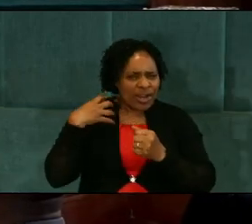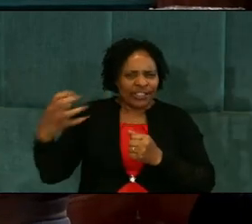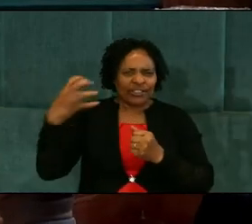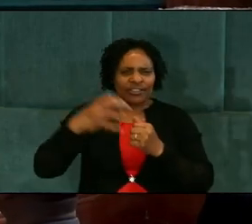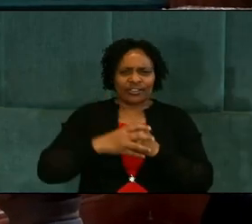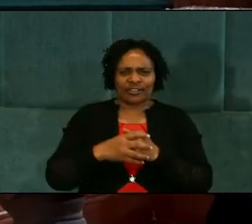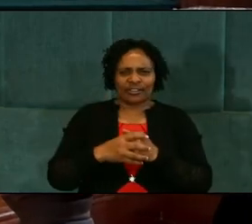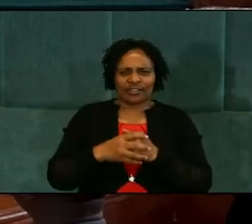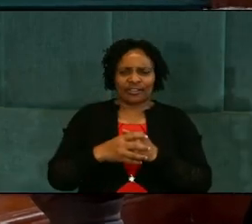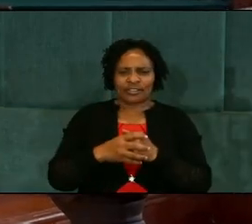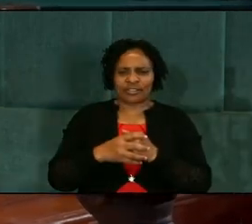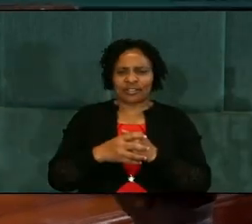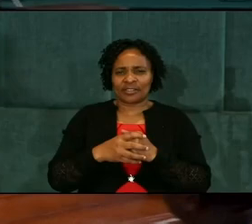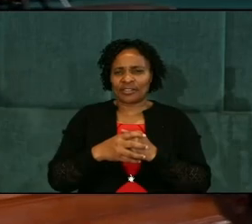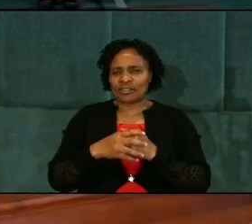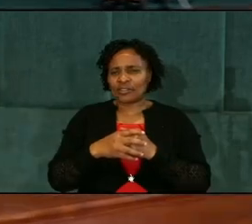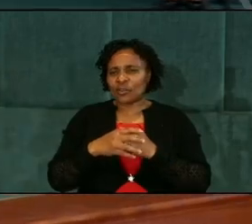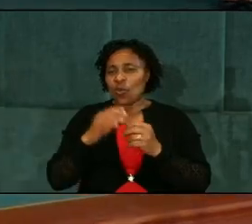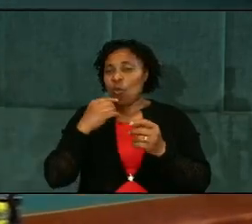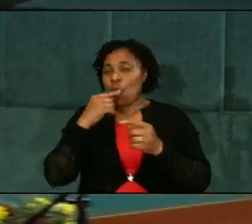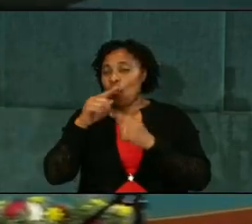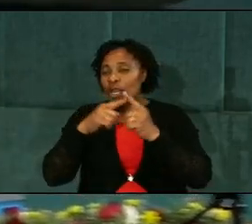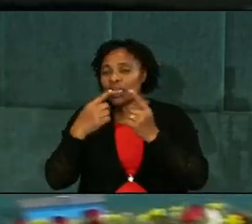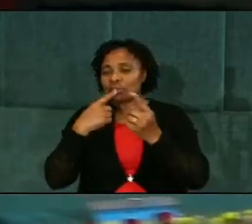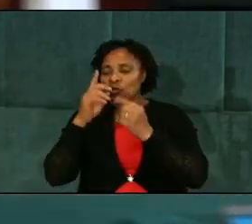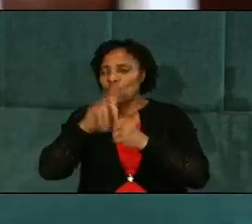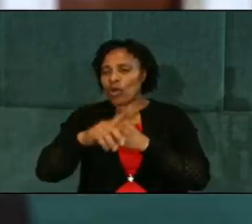different translation. If I don't like one, I can switch to the other.